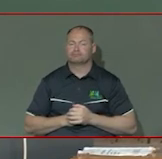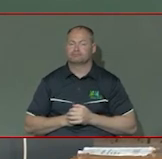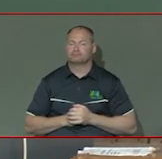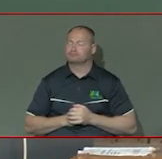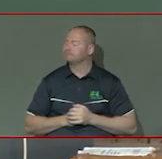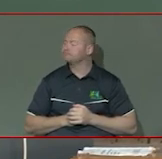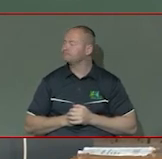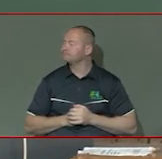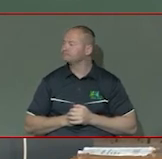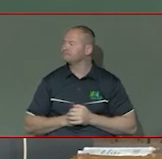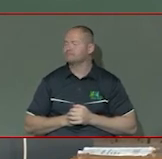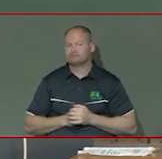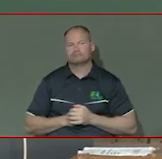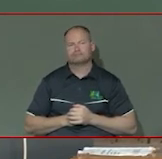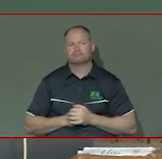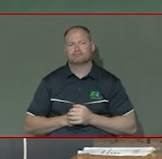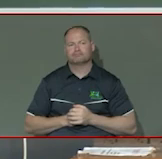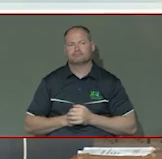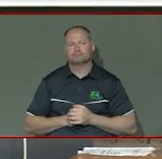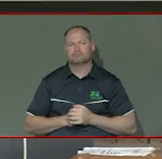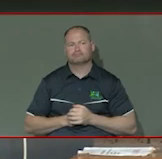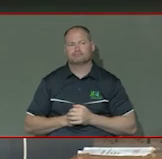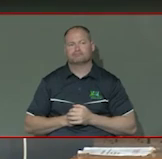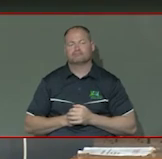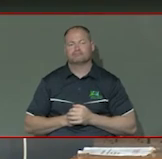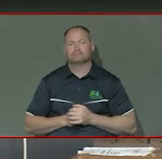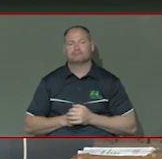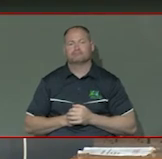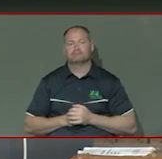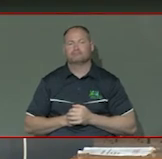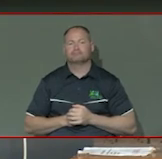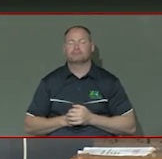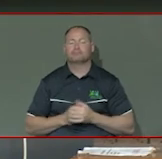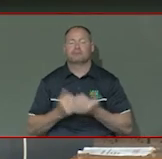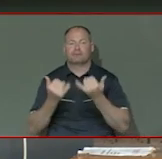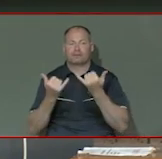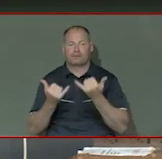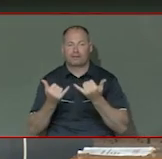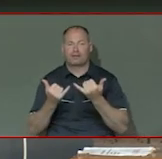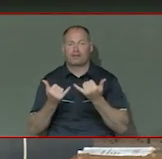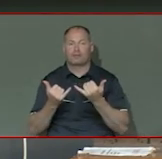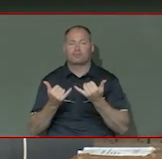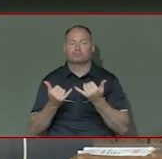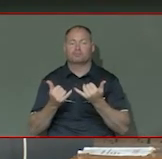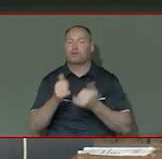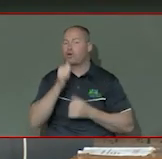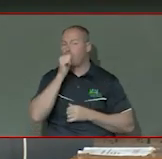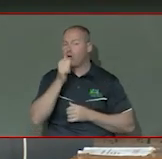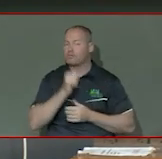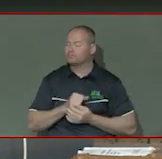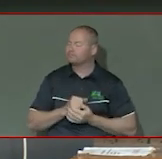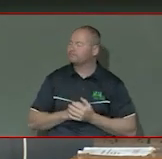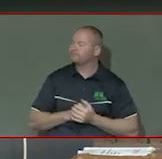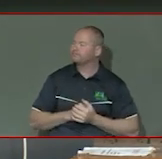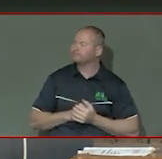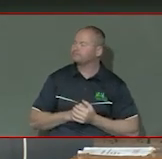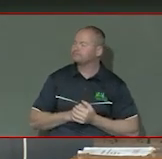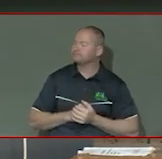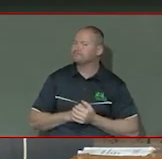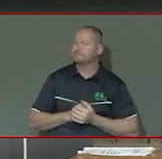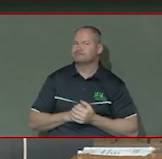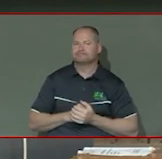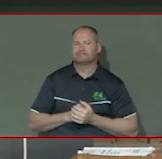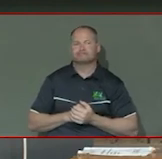sine squared theta. So therefore, the cos of theta is equal to 1 minus 2